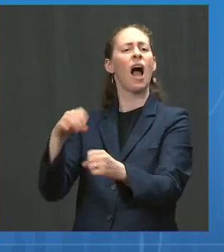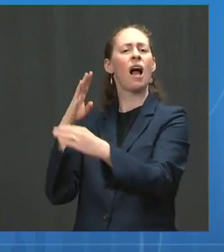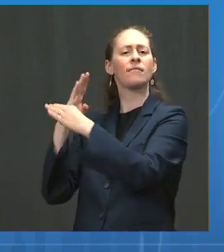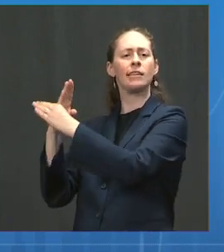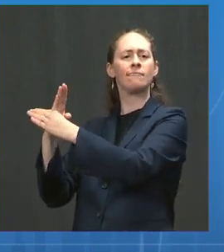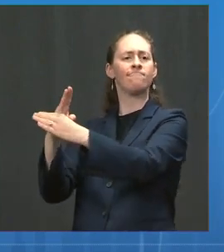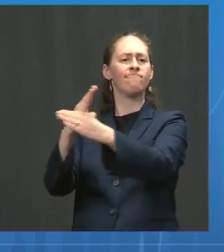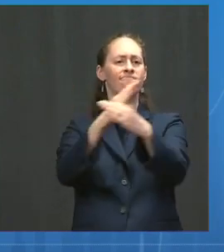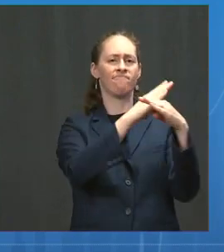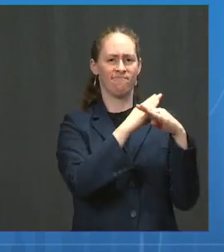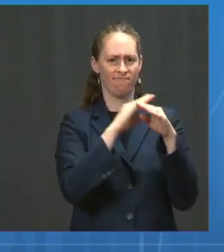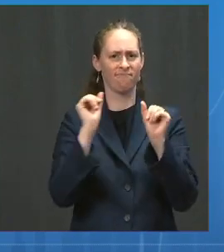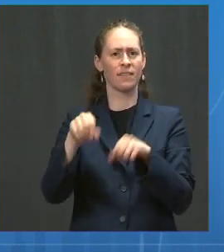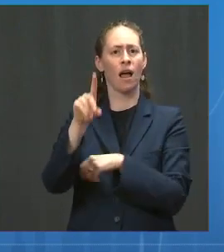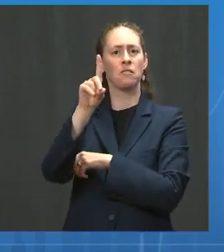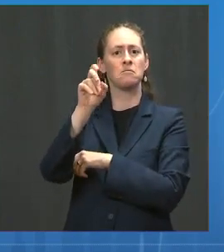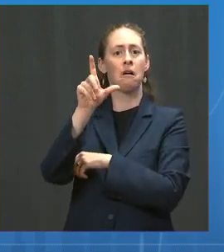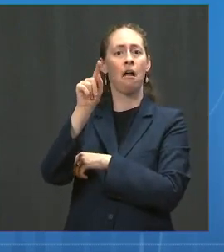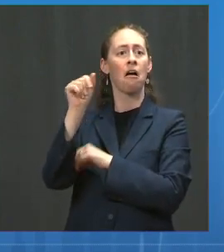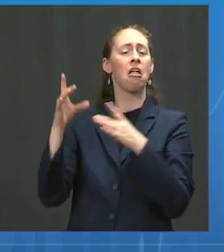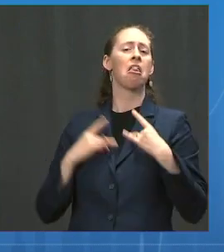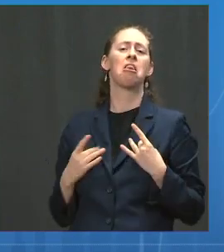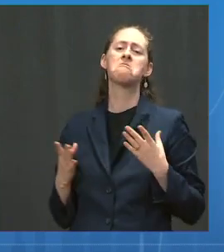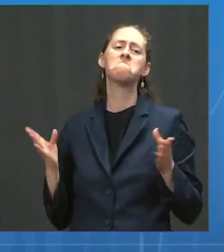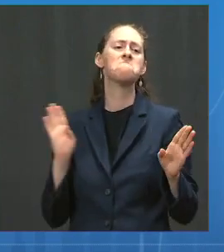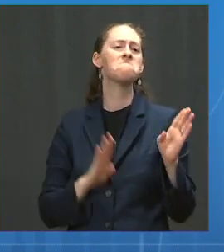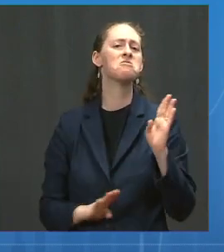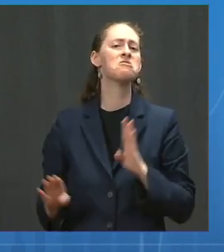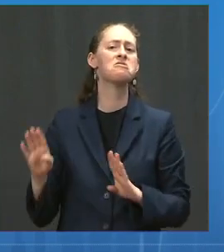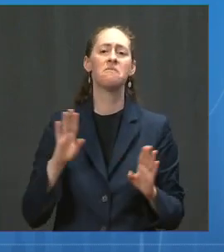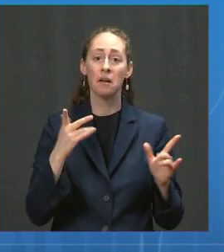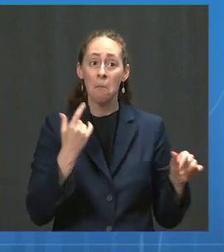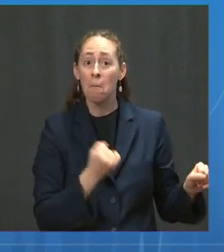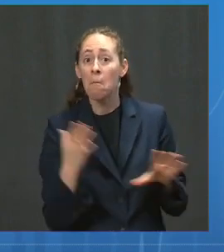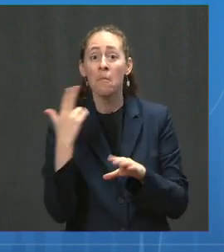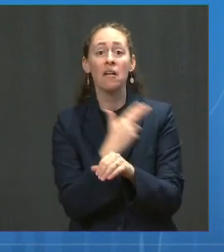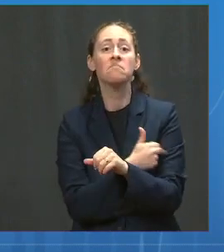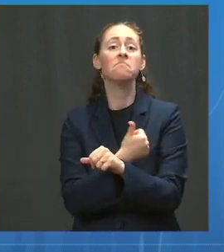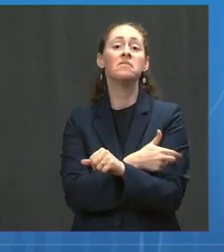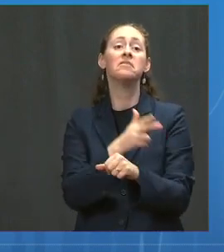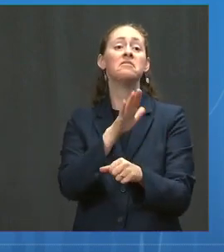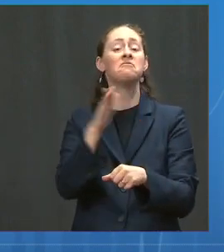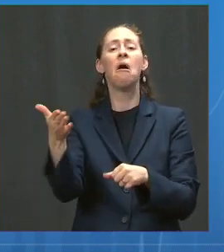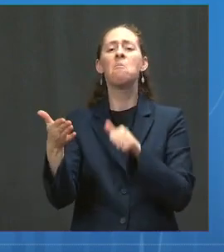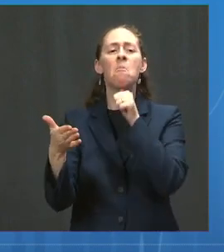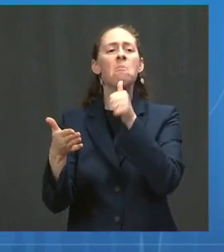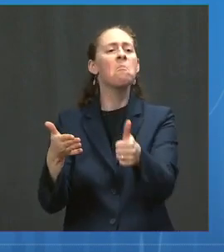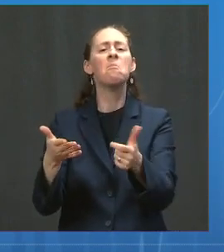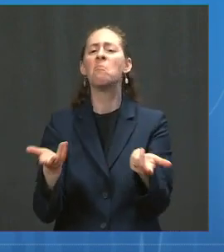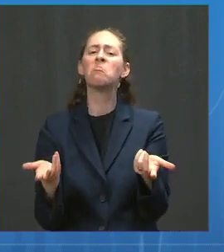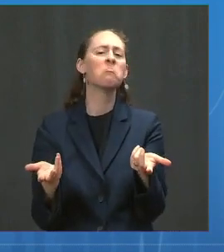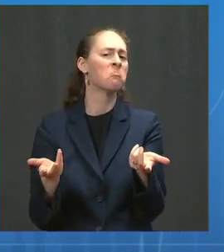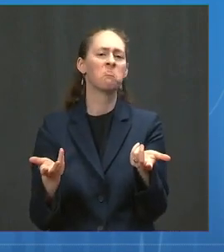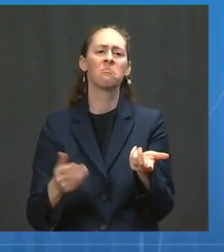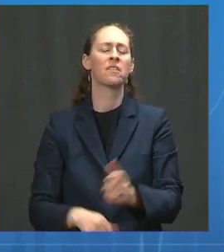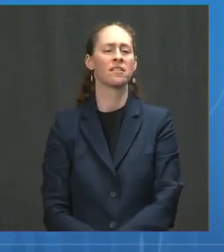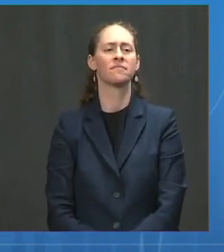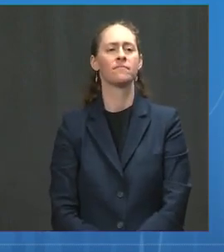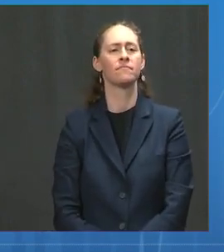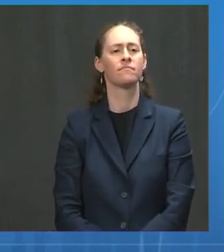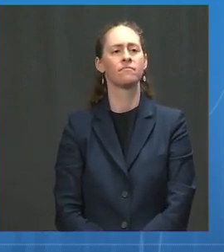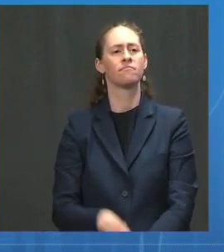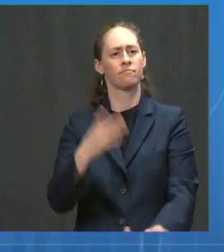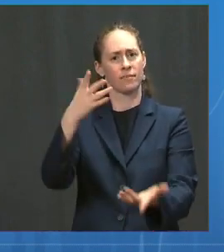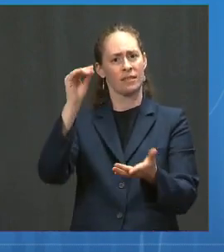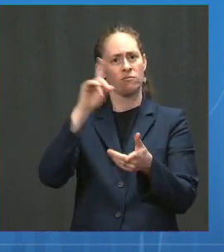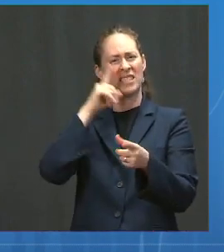highly effective at preventing severe disease, hospitalization, and death, and they're also effective at reducing the overall risk of infection. In fact,